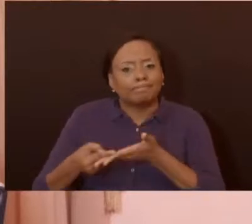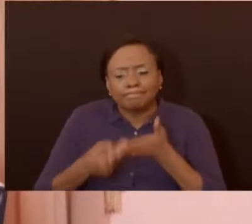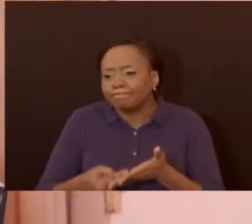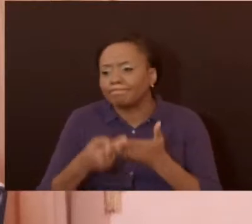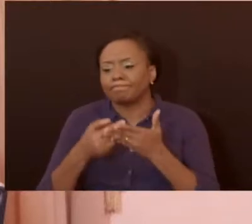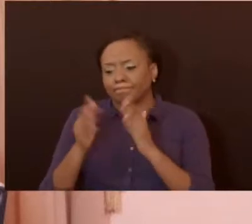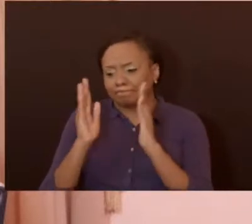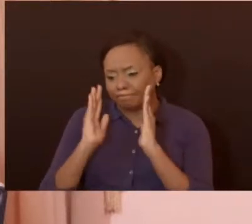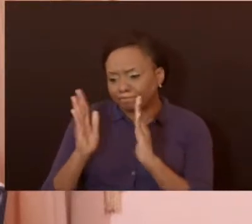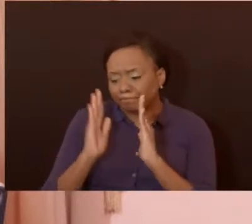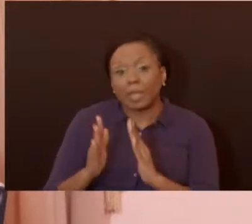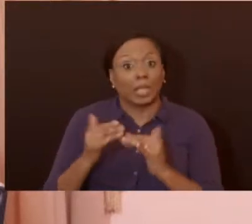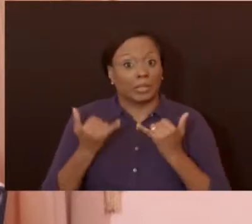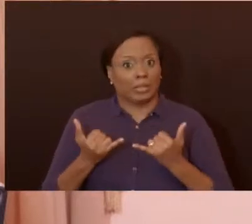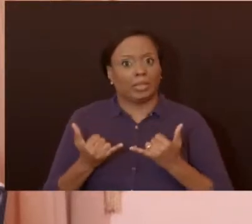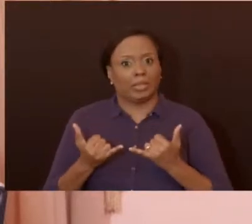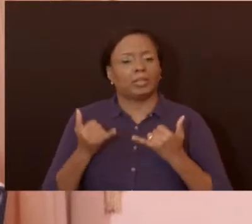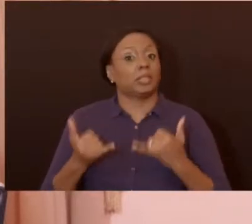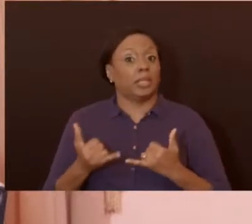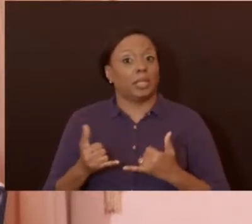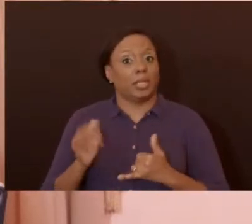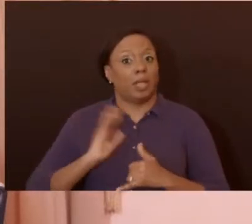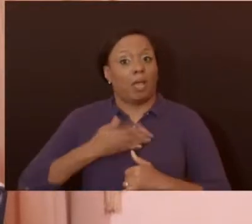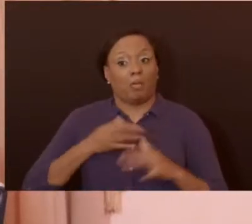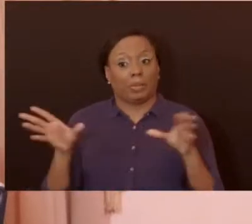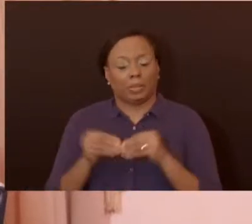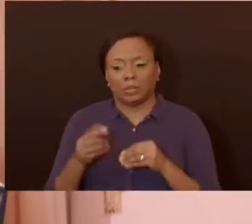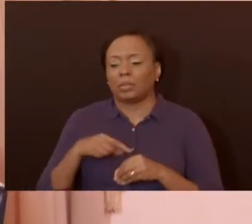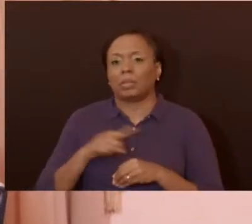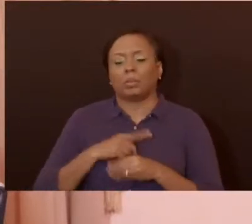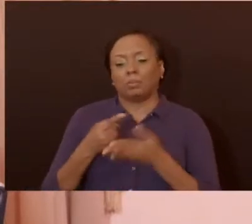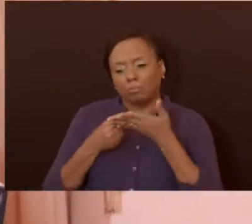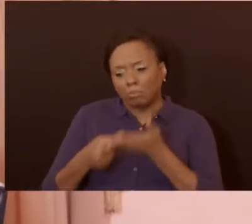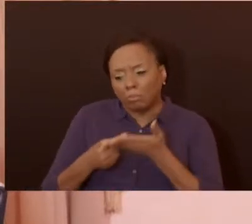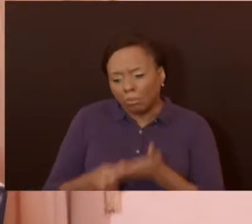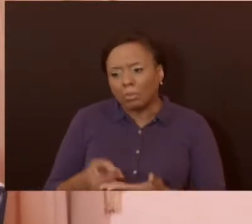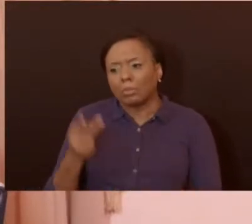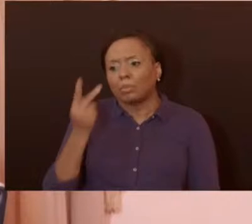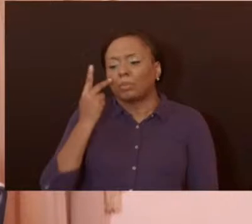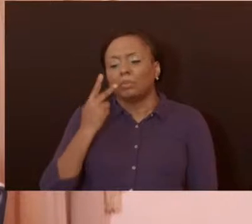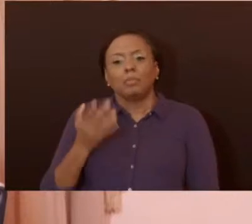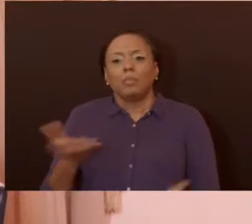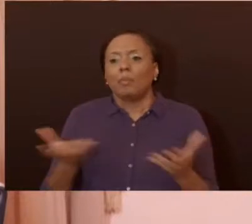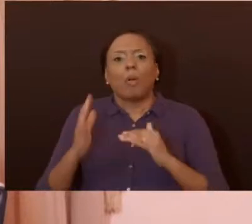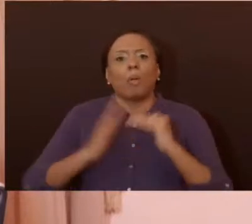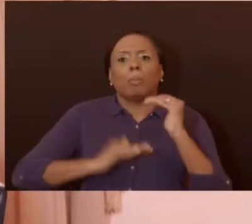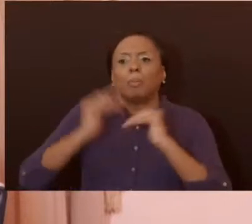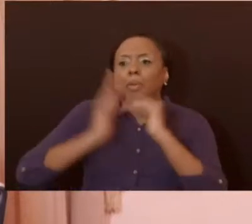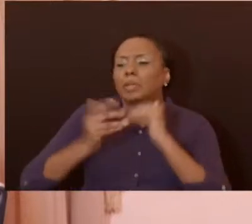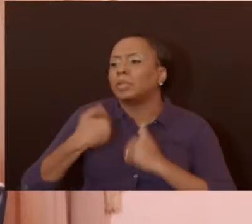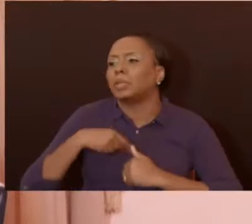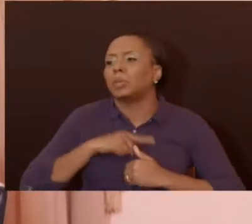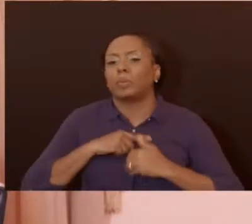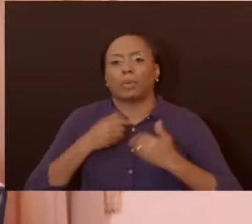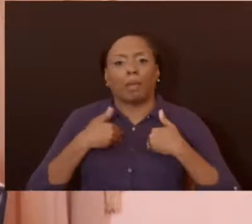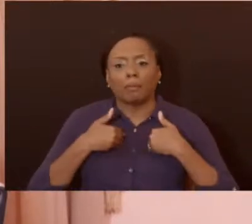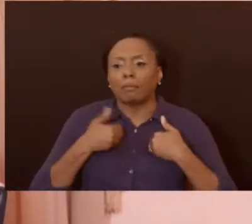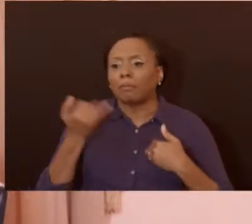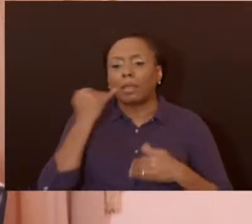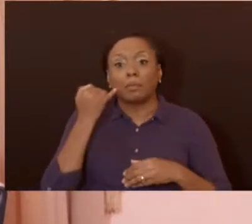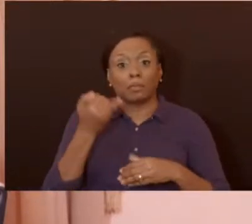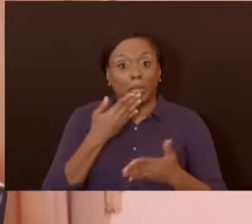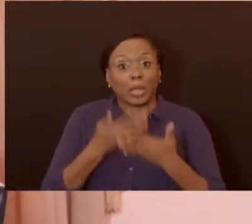in today's meeting to trying to determine what facilities we have, whether they're adequate, and